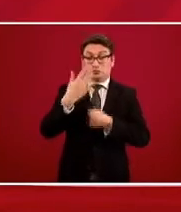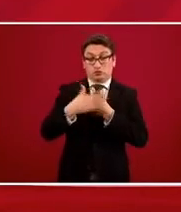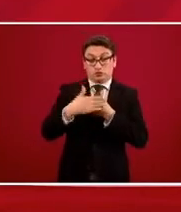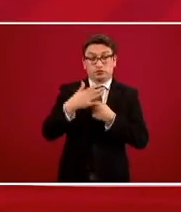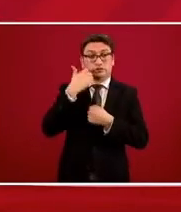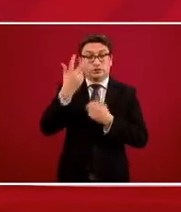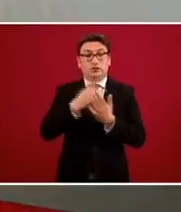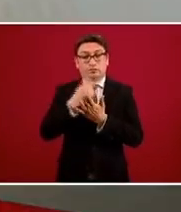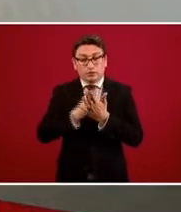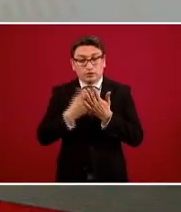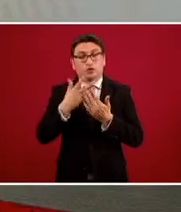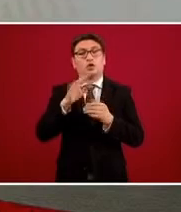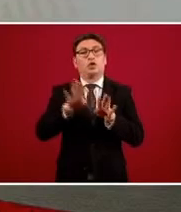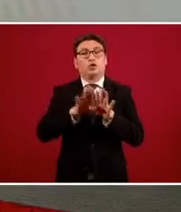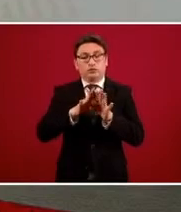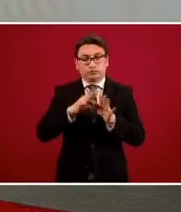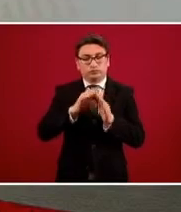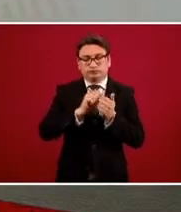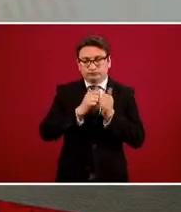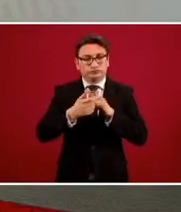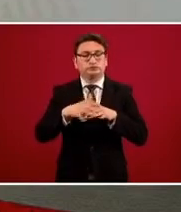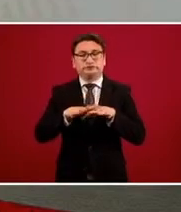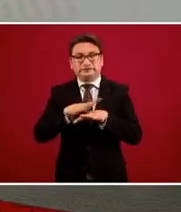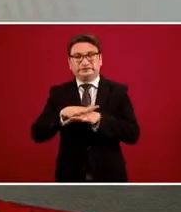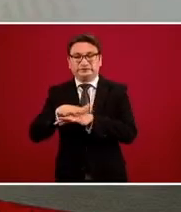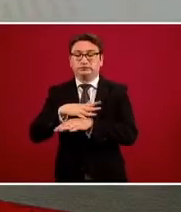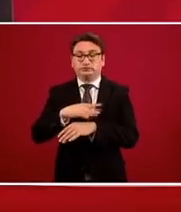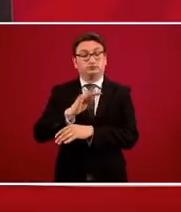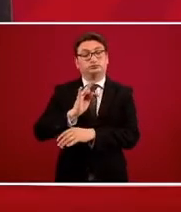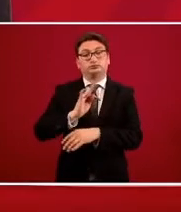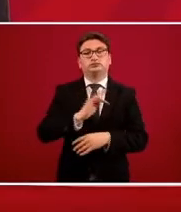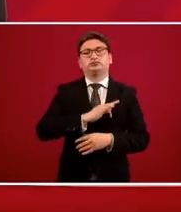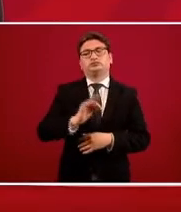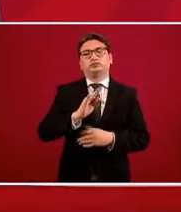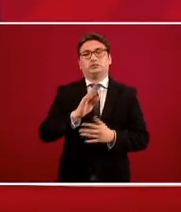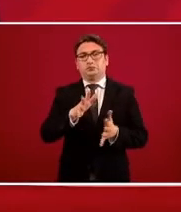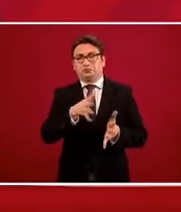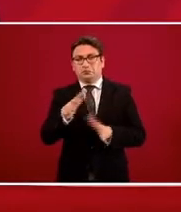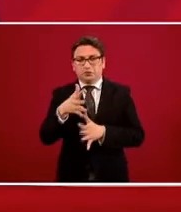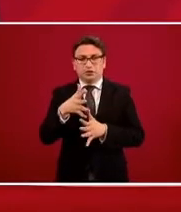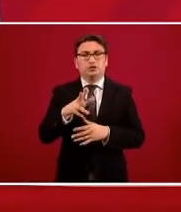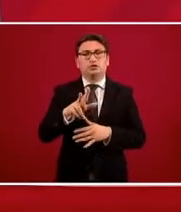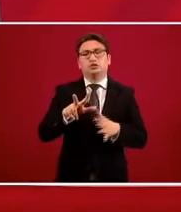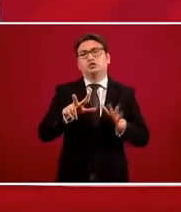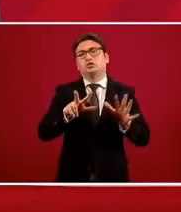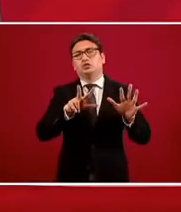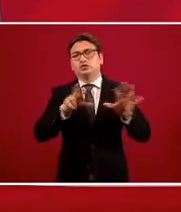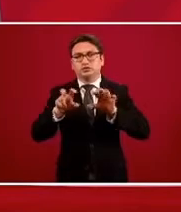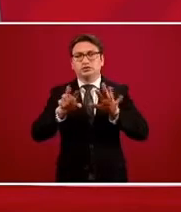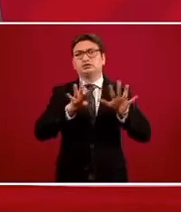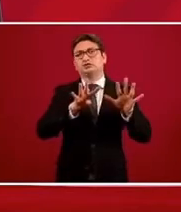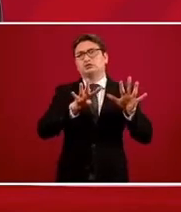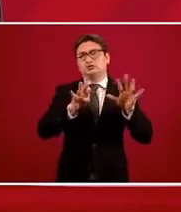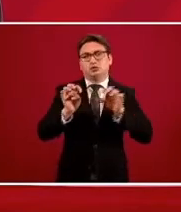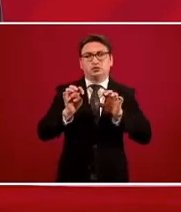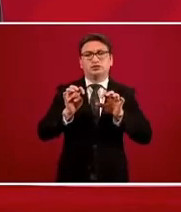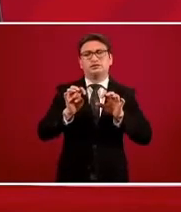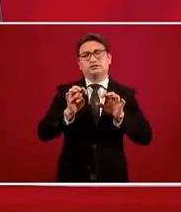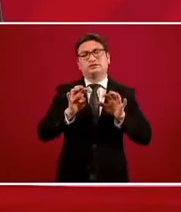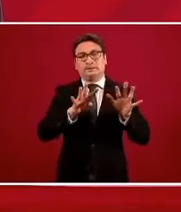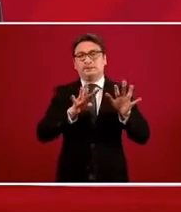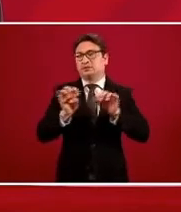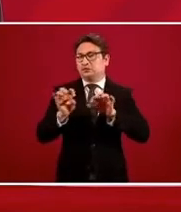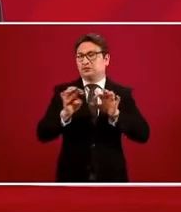and then if we complete the overall hospital reconversion program, then we can be talking